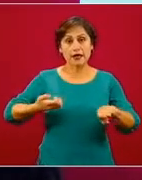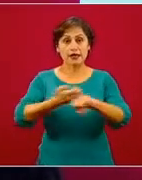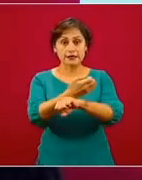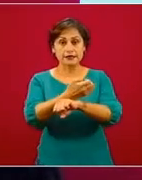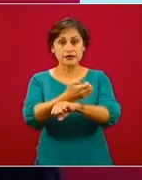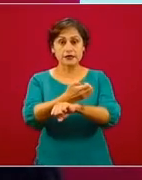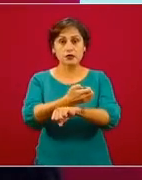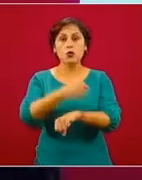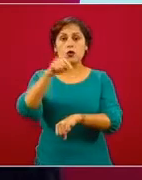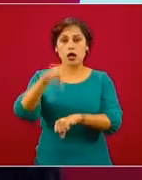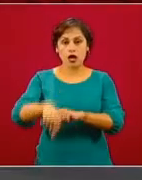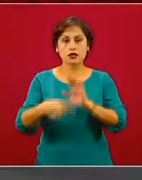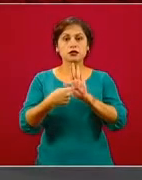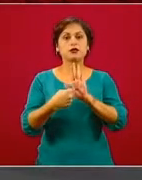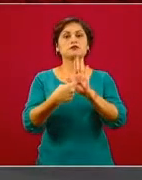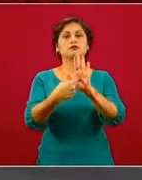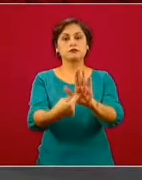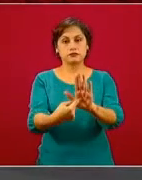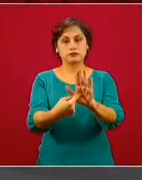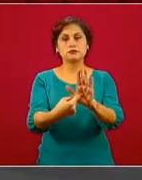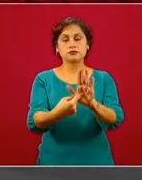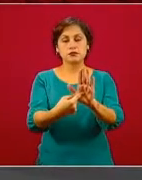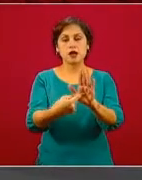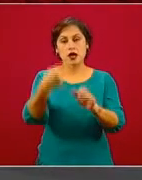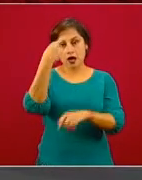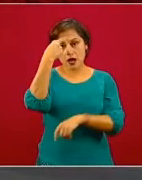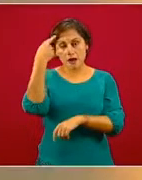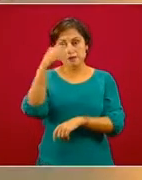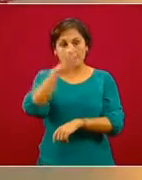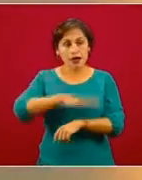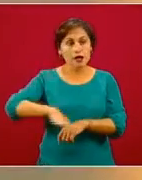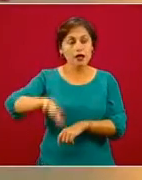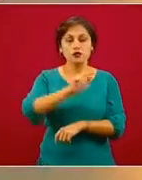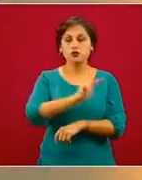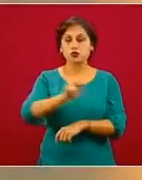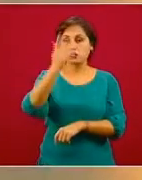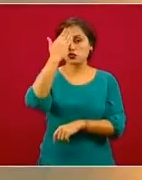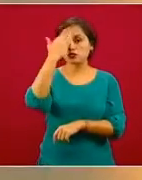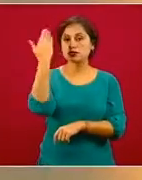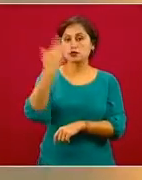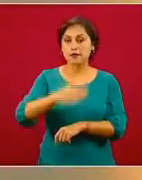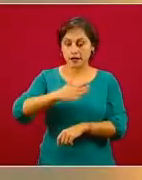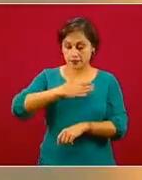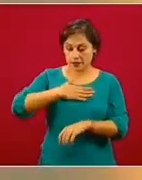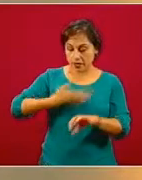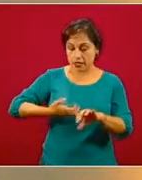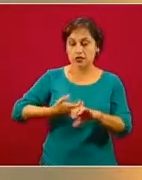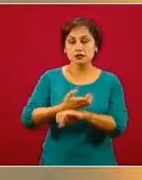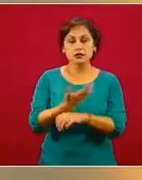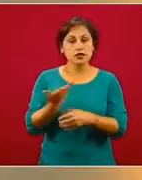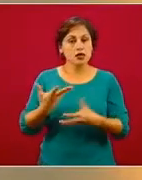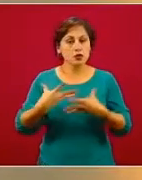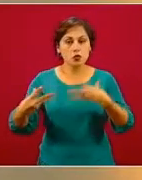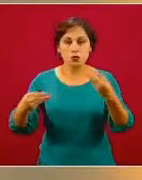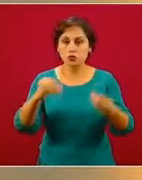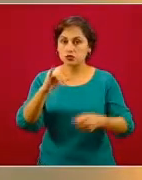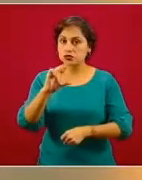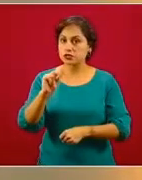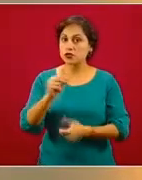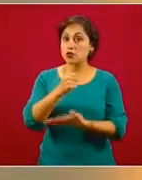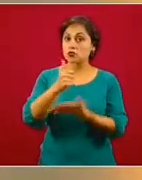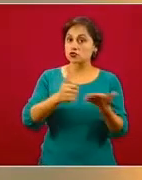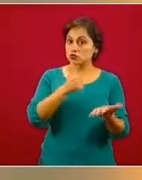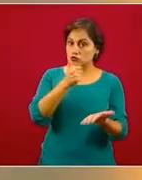of transmission that we're seeing of the disease, which we are going to be presenting here, then we're going to be showing